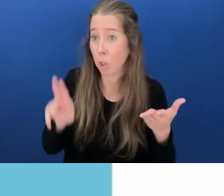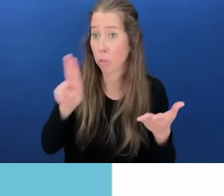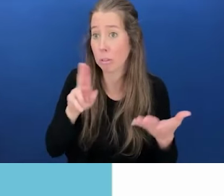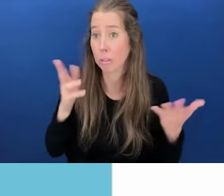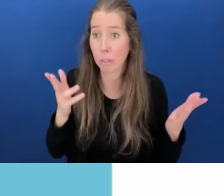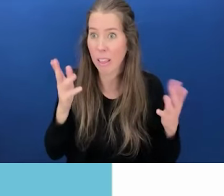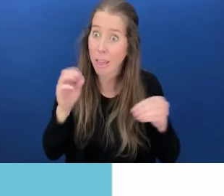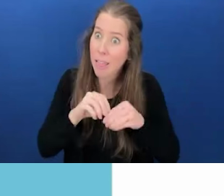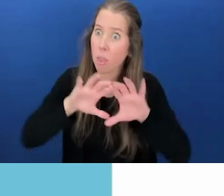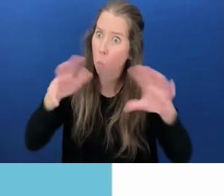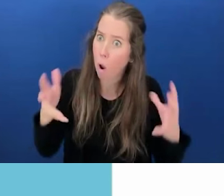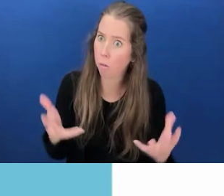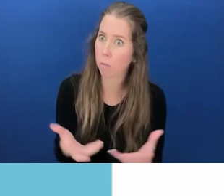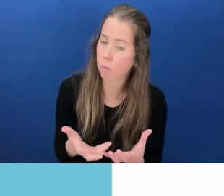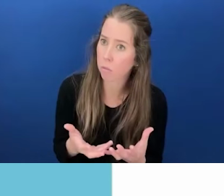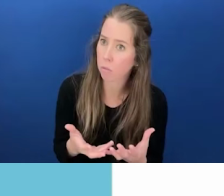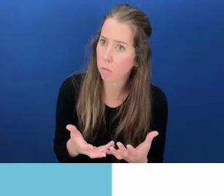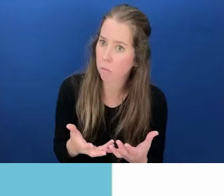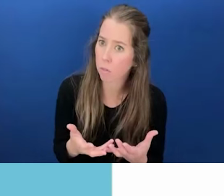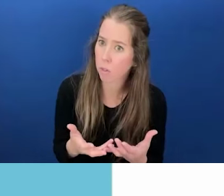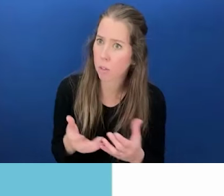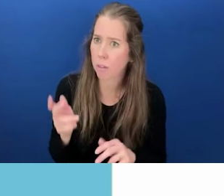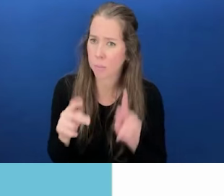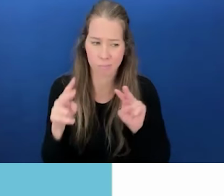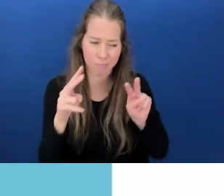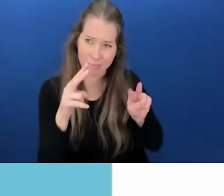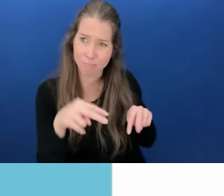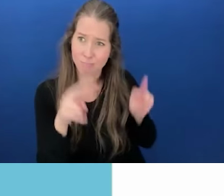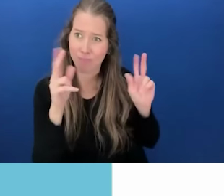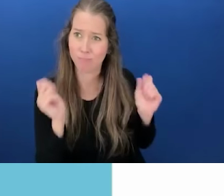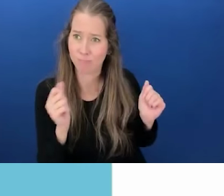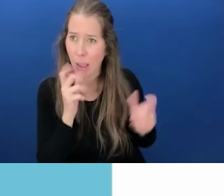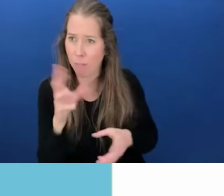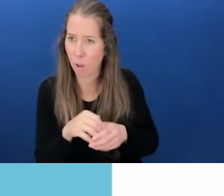institution in the world and being boxed out of conversation.